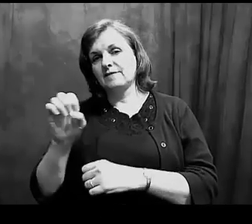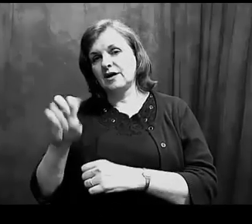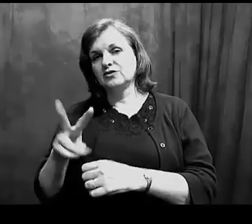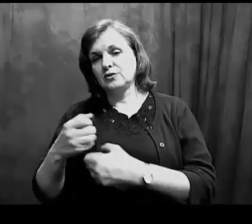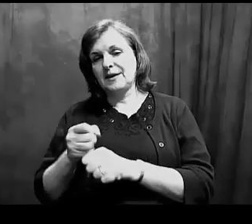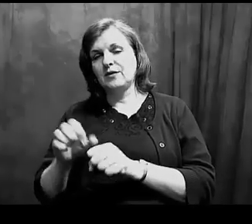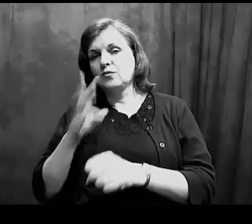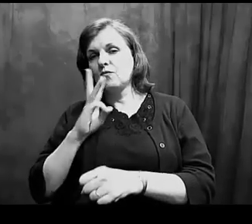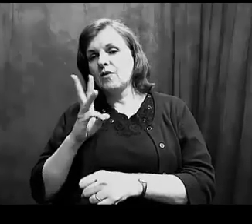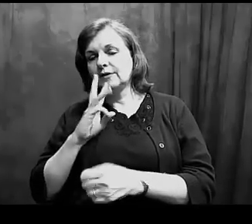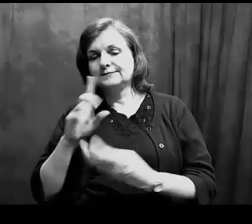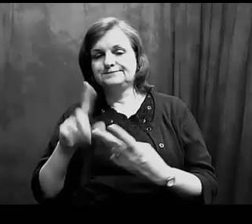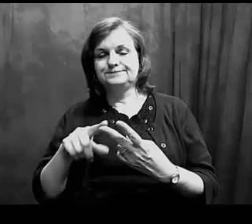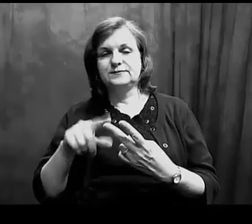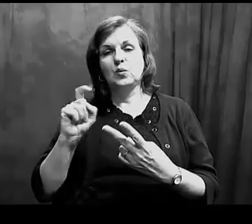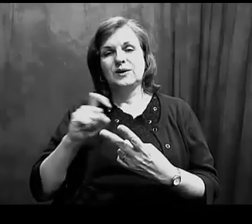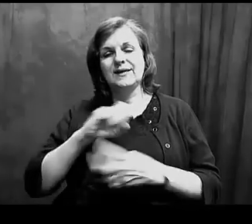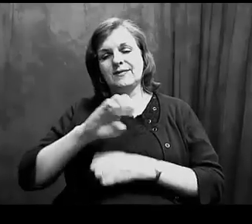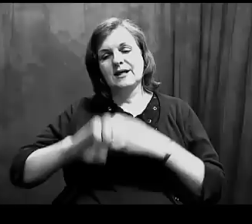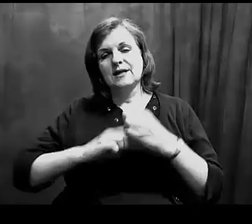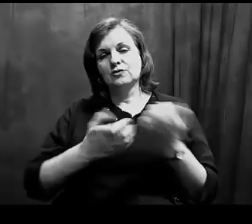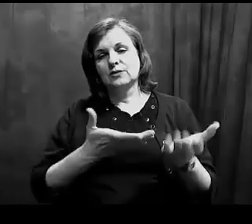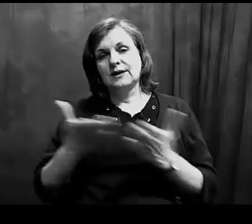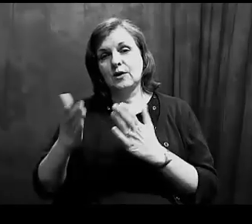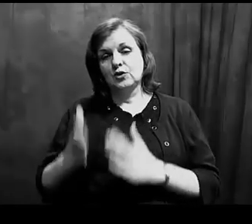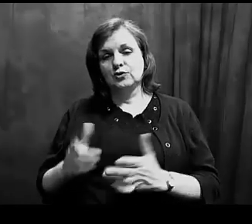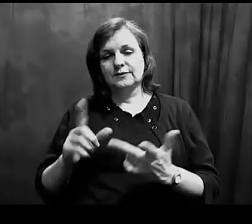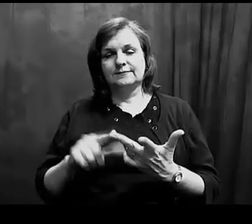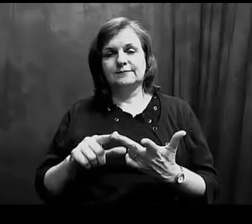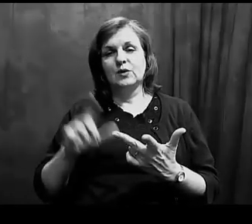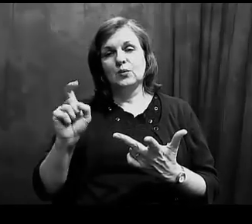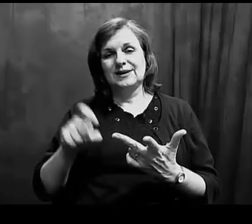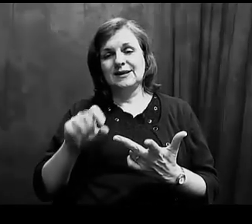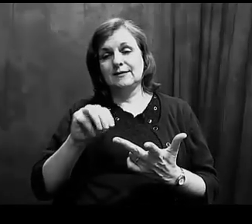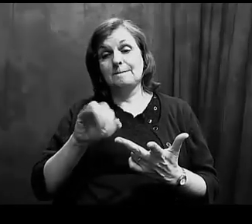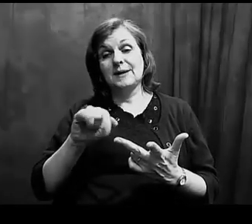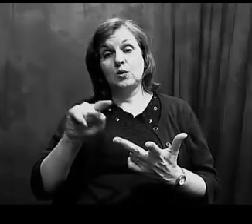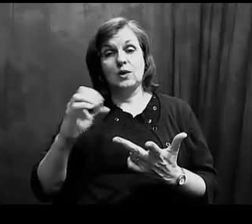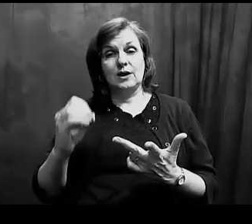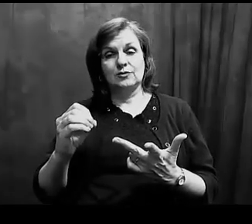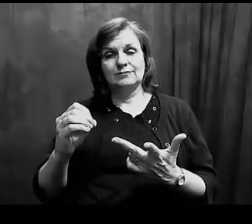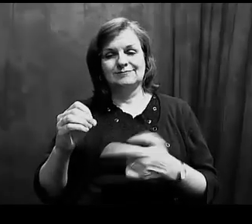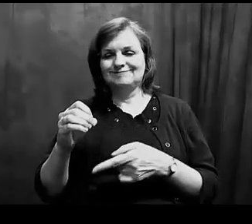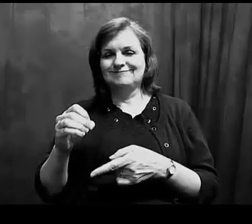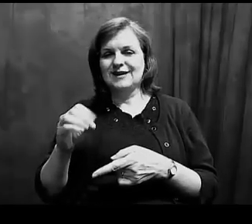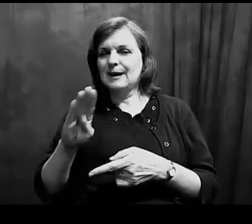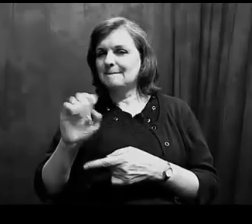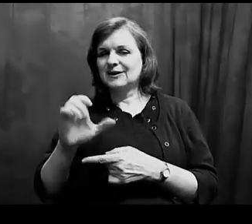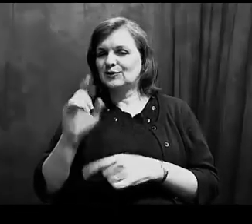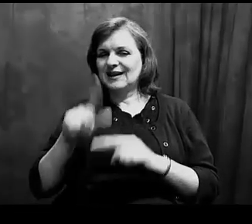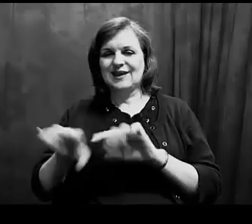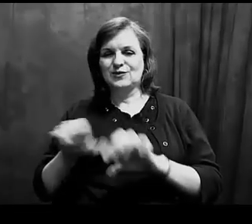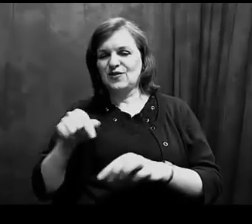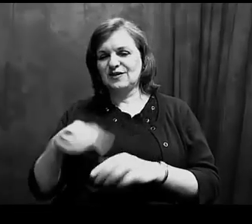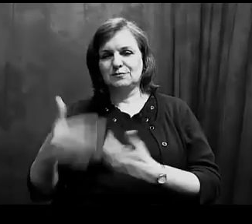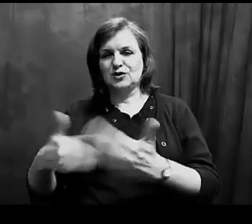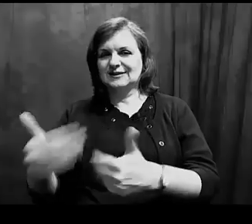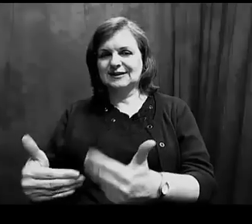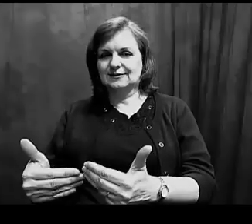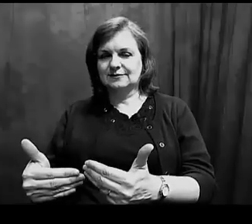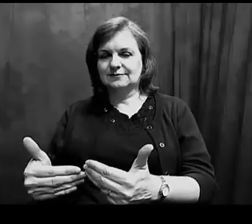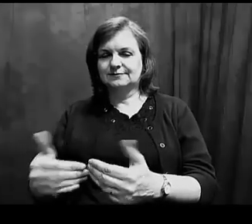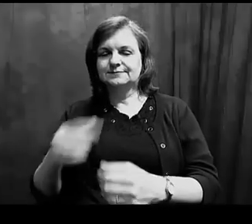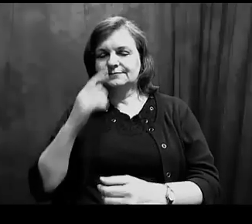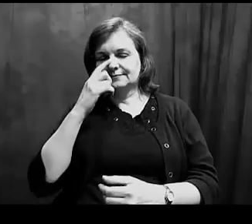So we have to have plenty of oxygen to do that. We need our electron carriers. We need a mitochondria. Bacteria cannot